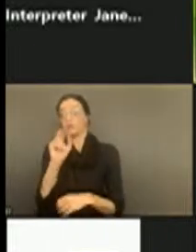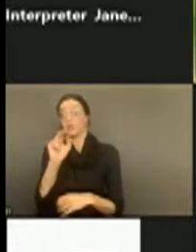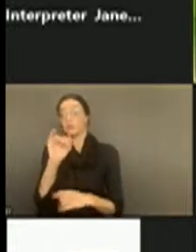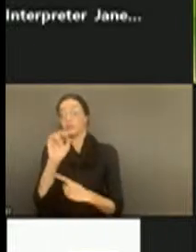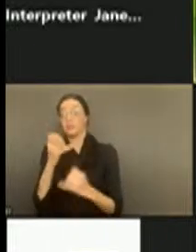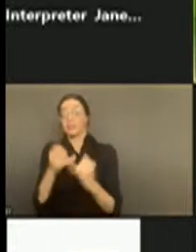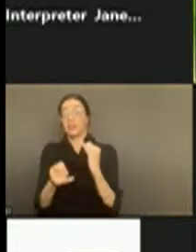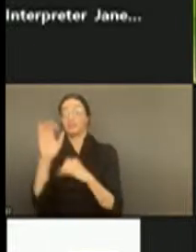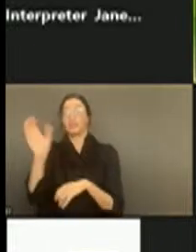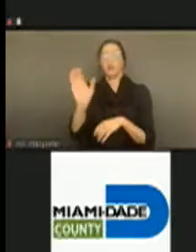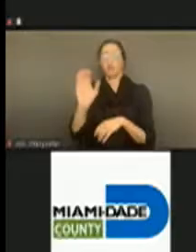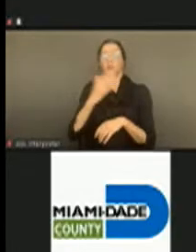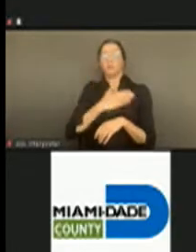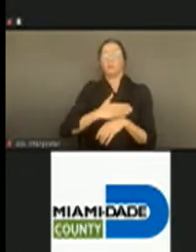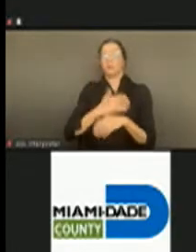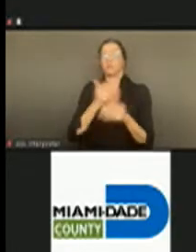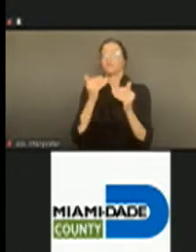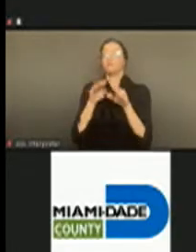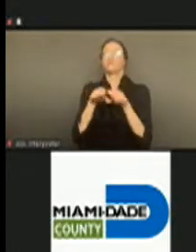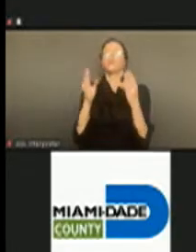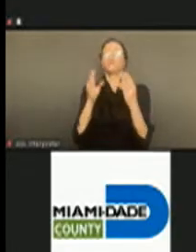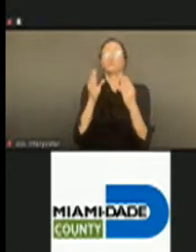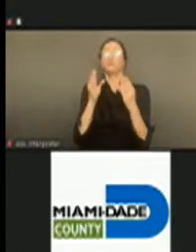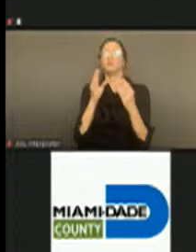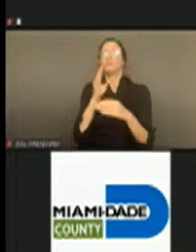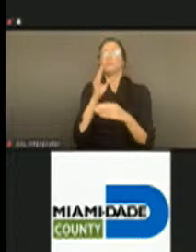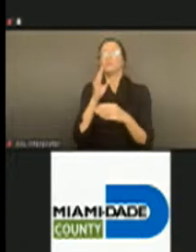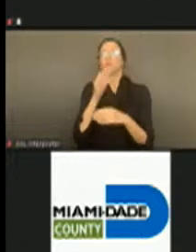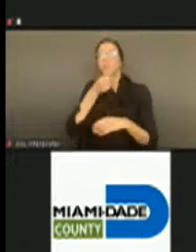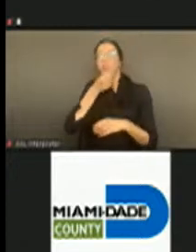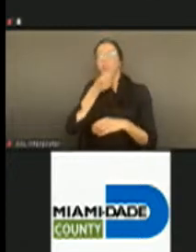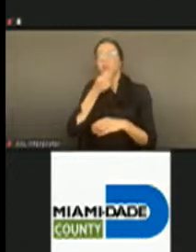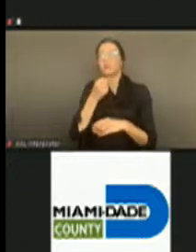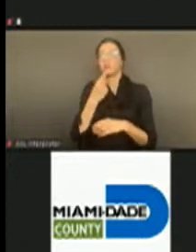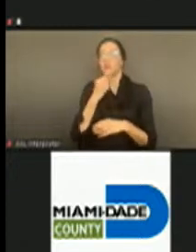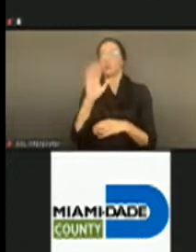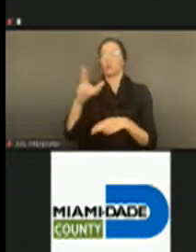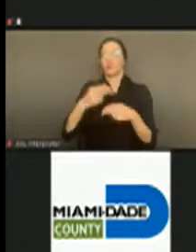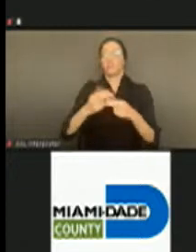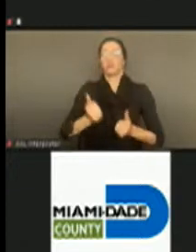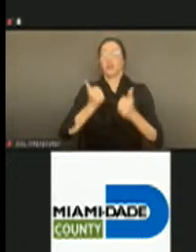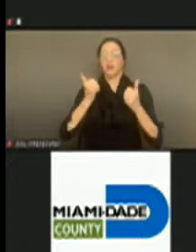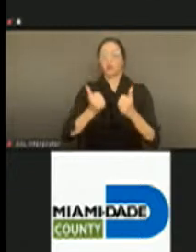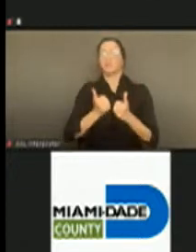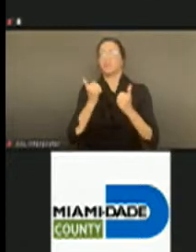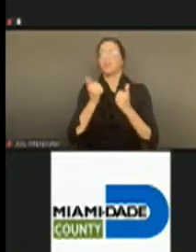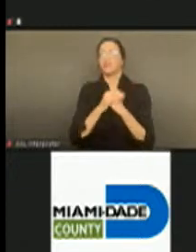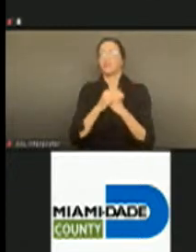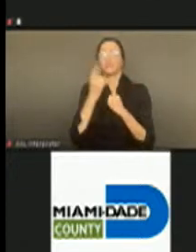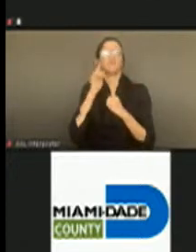your mic and state your name and address for the record.